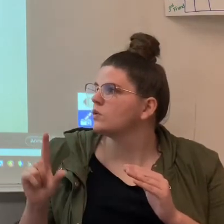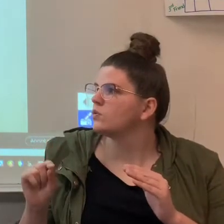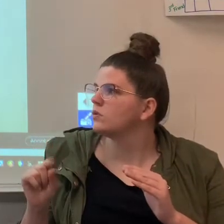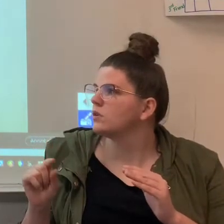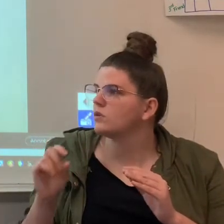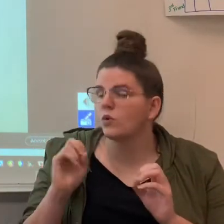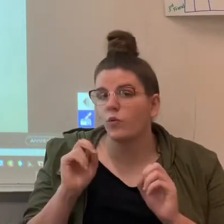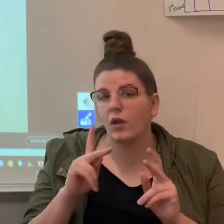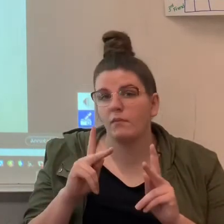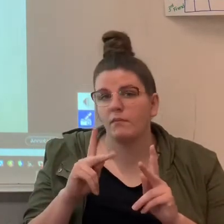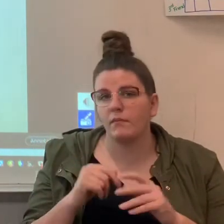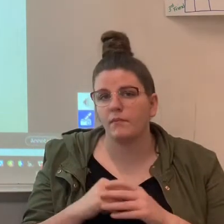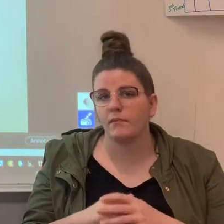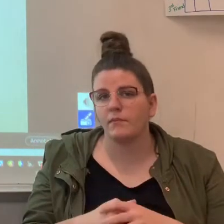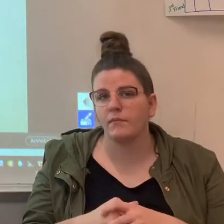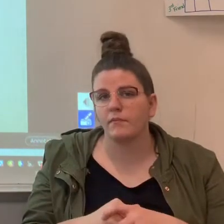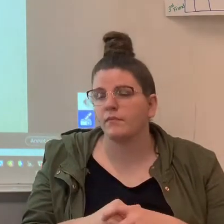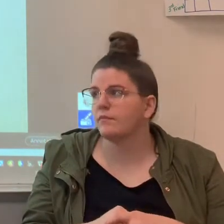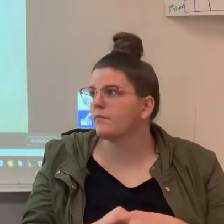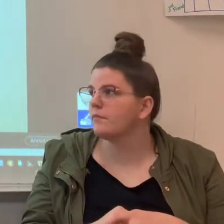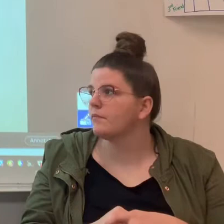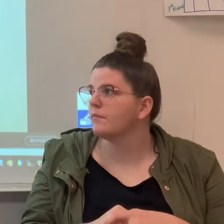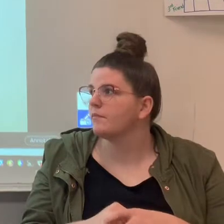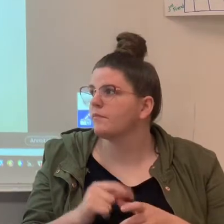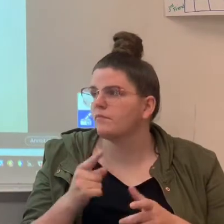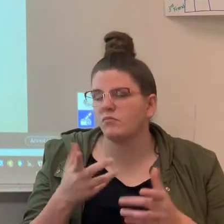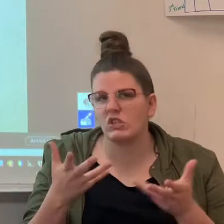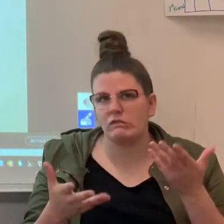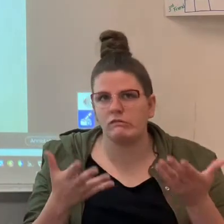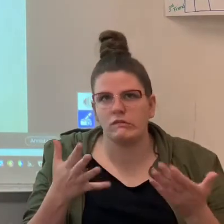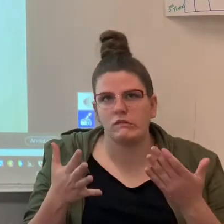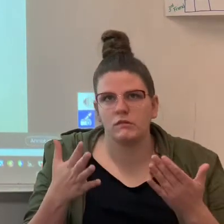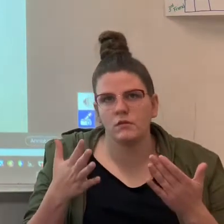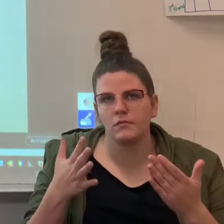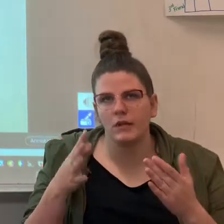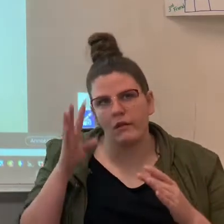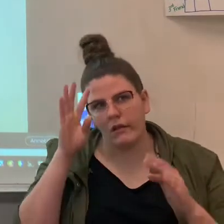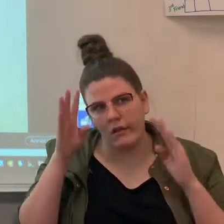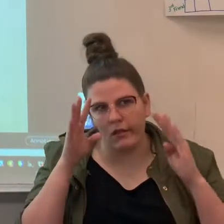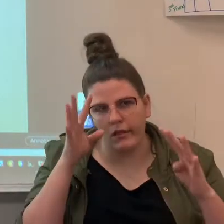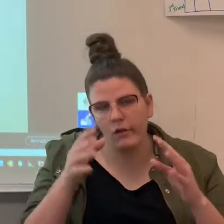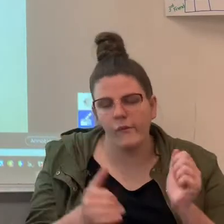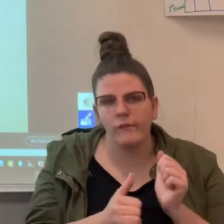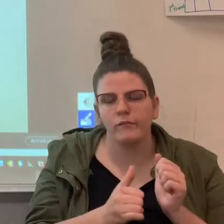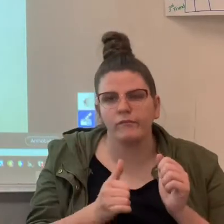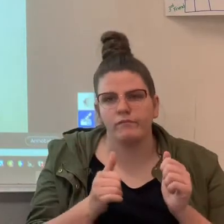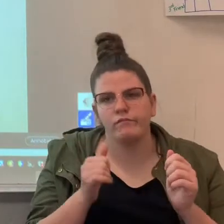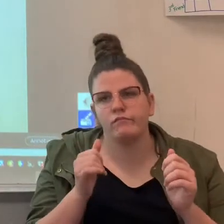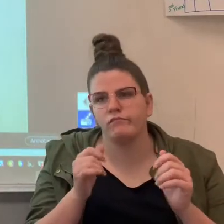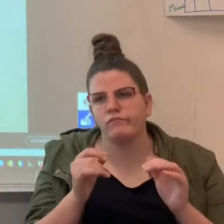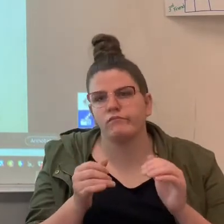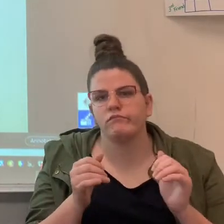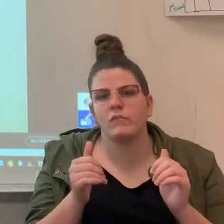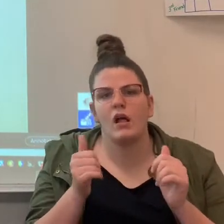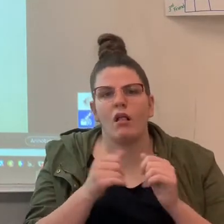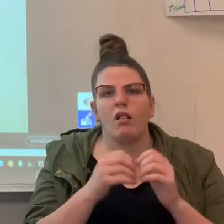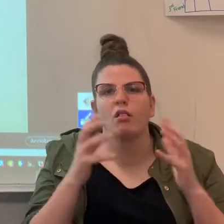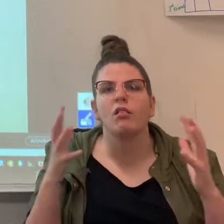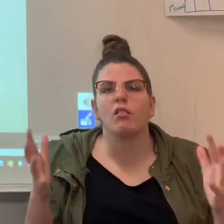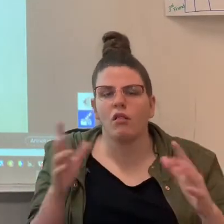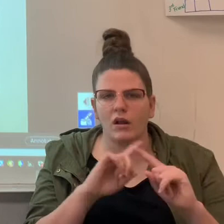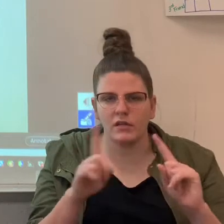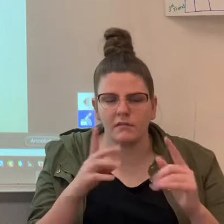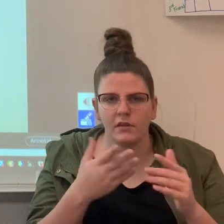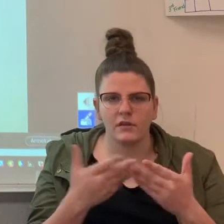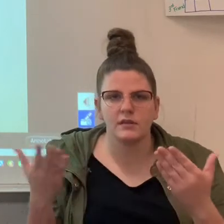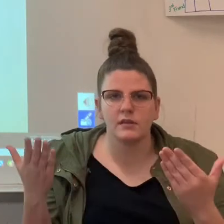Okay? So you might have come up with multiple scenarios that got you to this one, but I'm going to simply